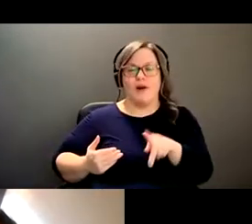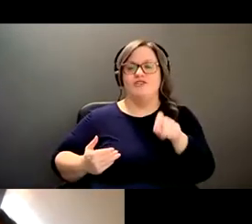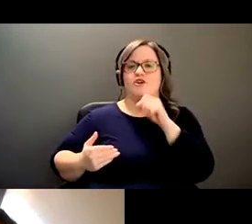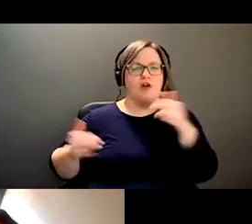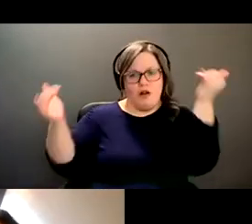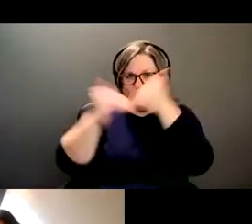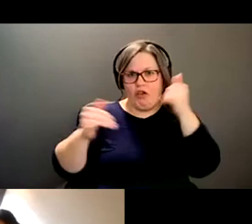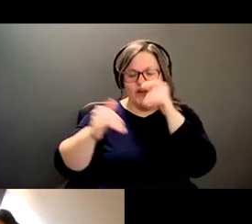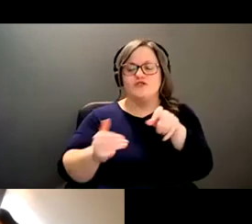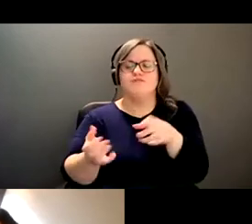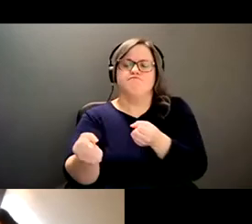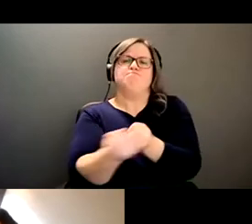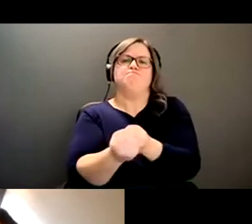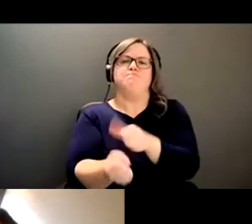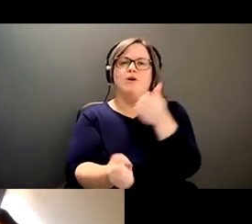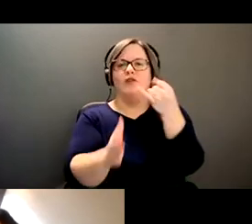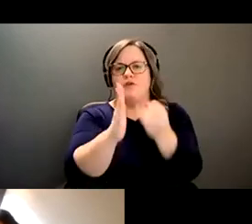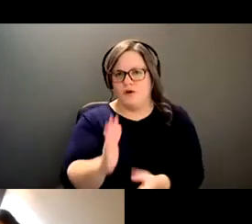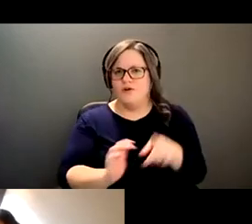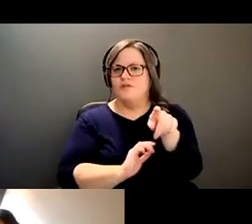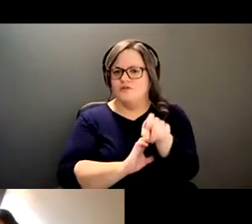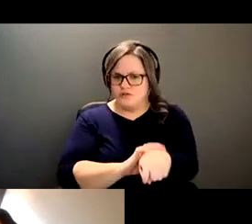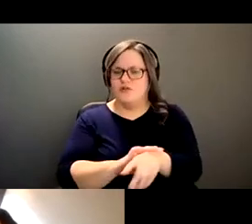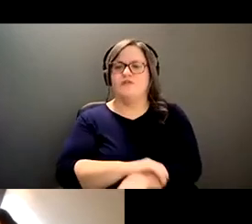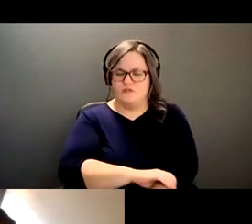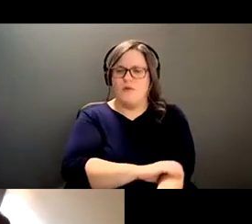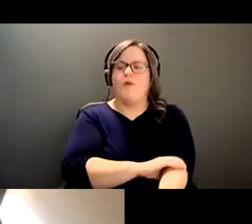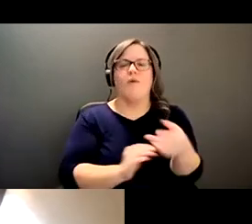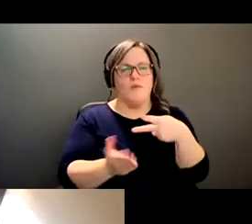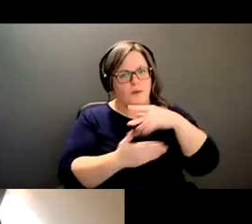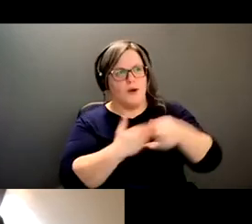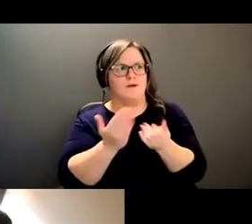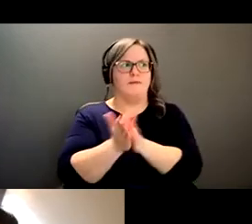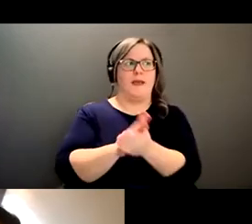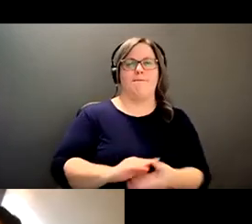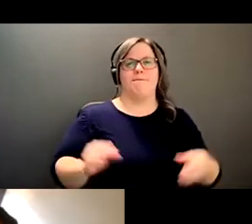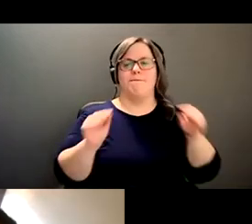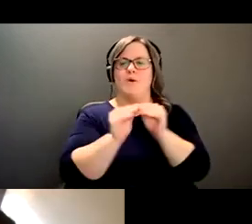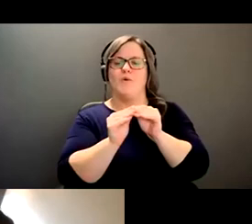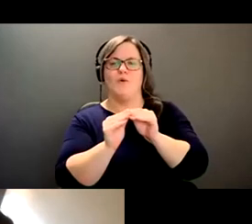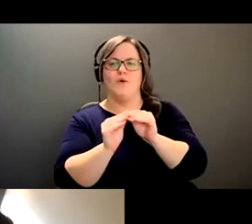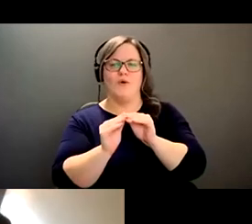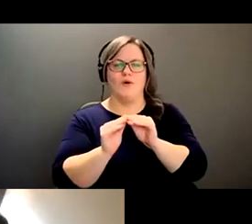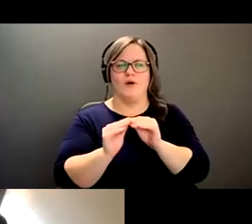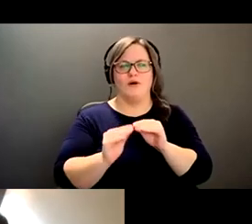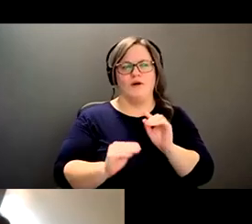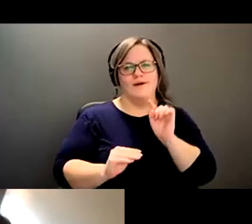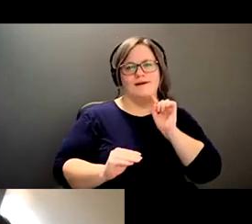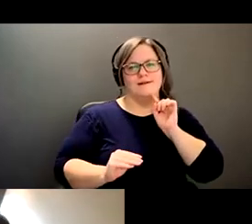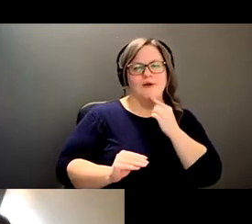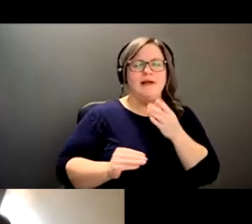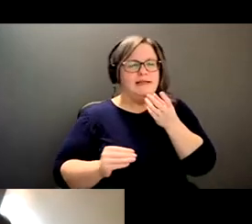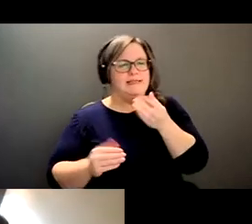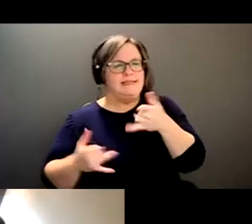artists. And so that was when it turned into part parody and part